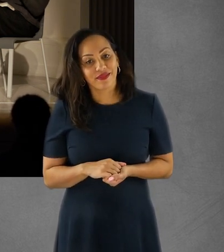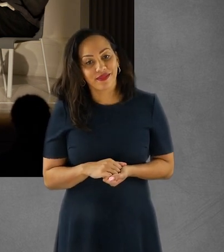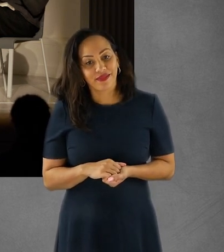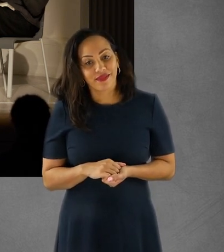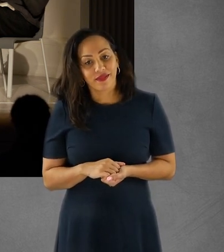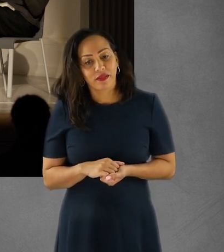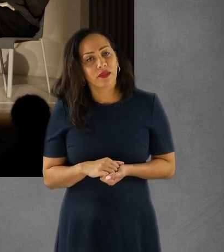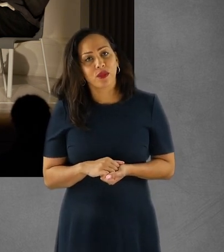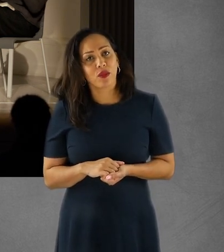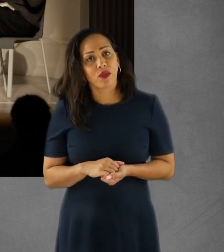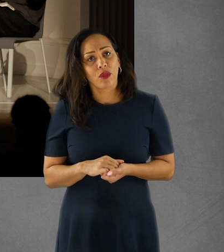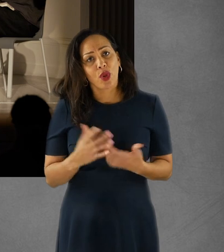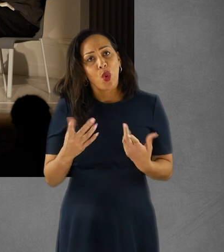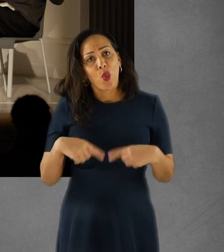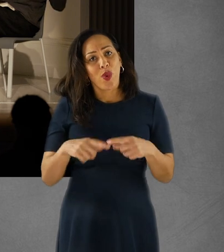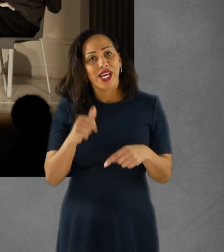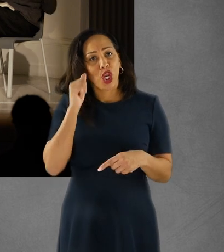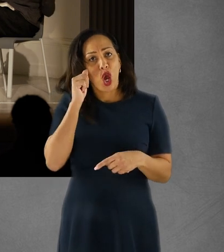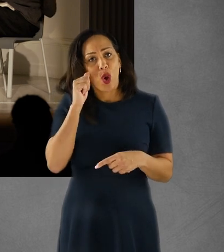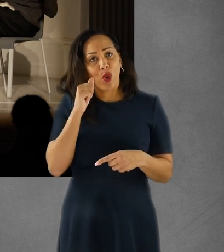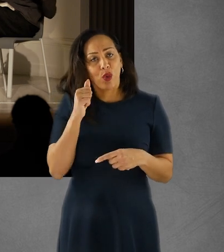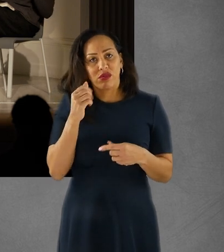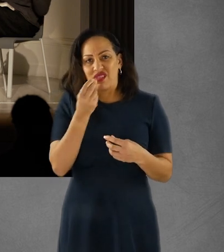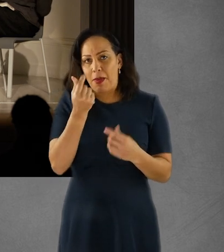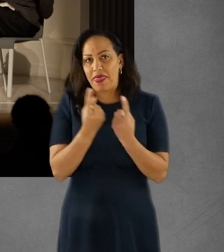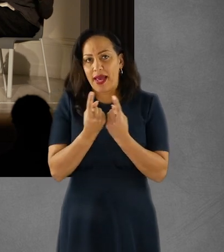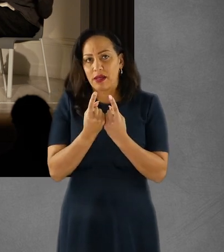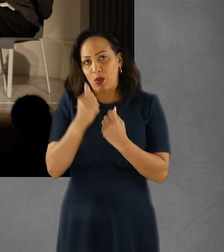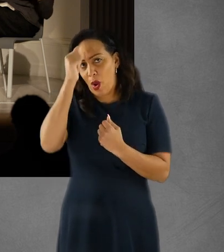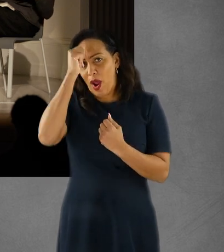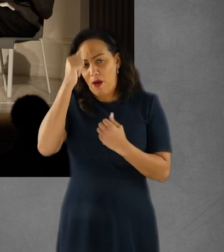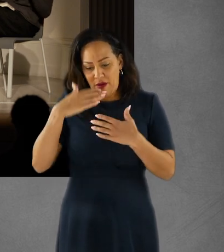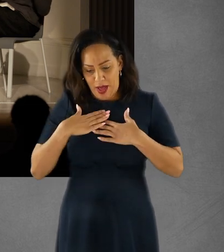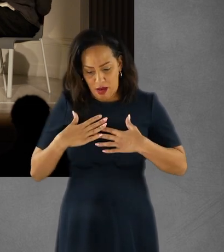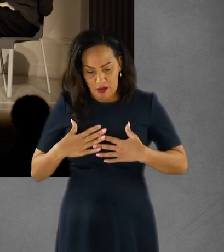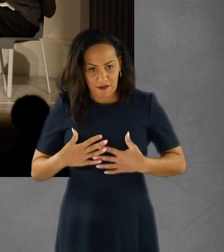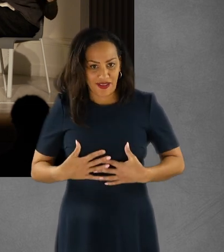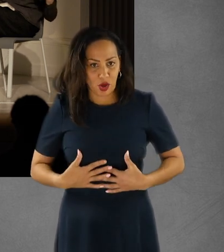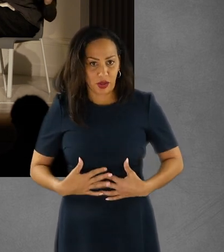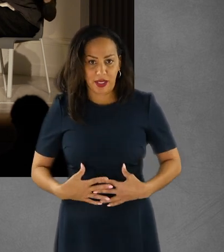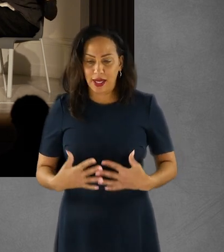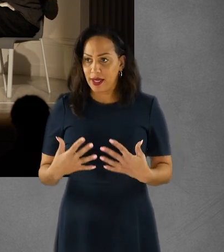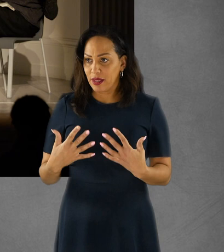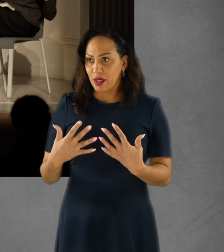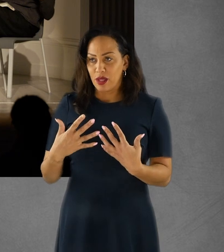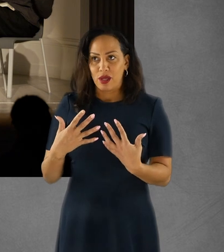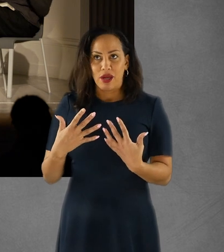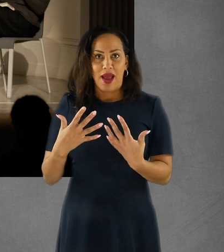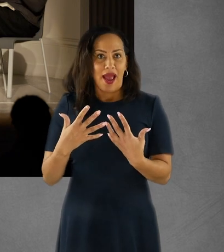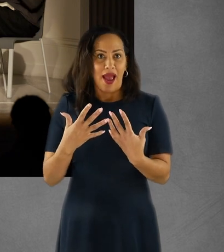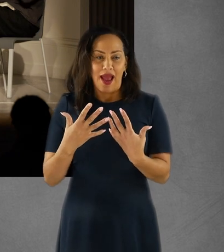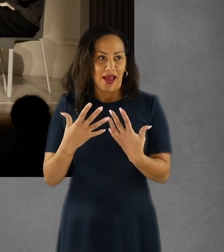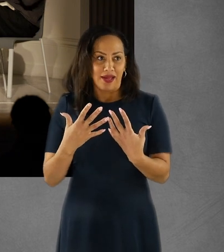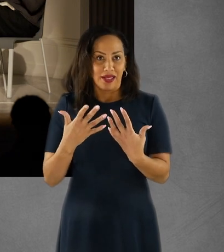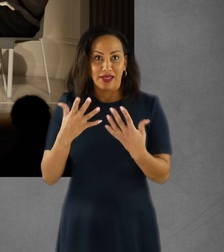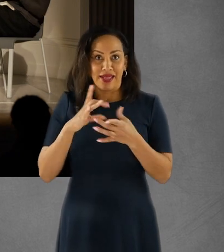a way, that even the kind of the continuum that we're talking about also exists within what is scientific knowledge and what